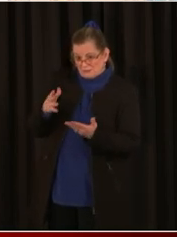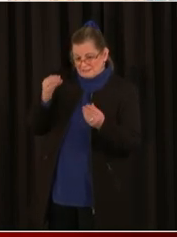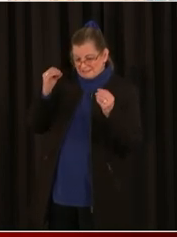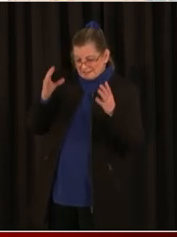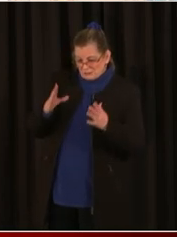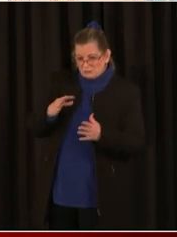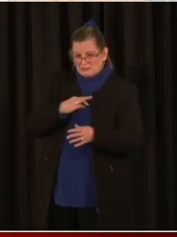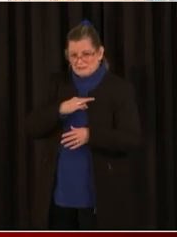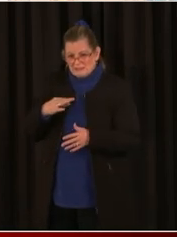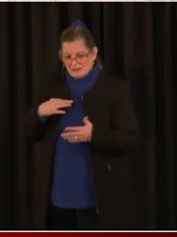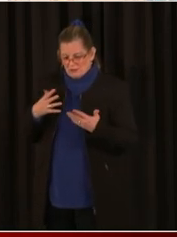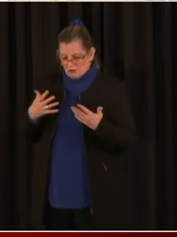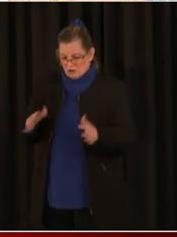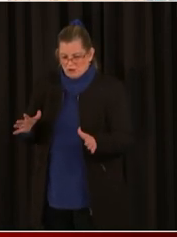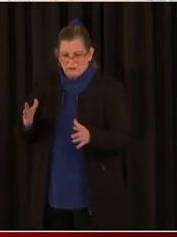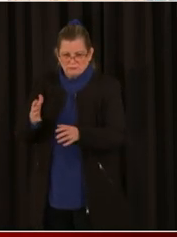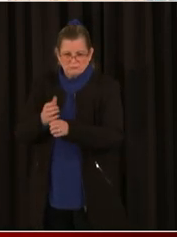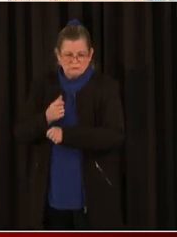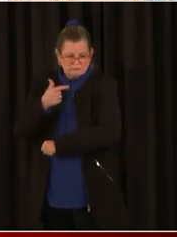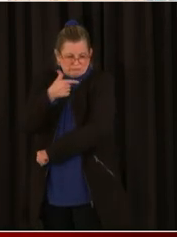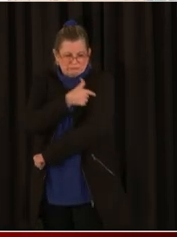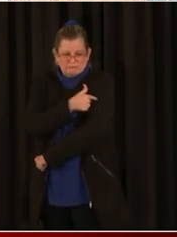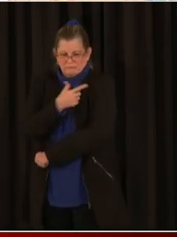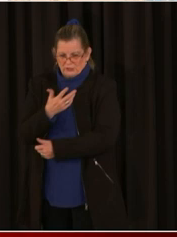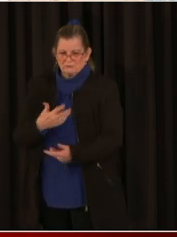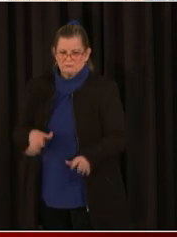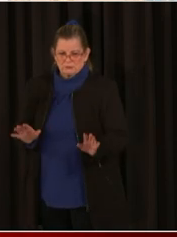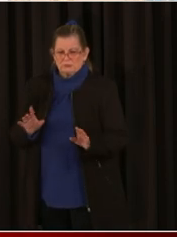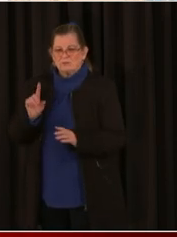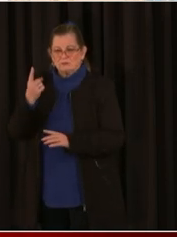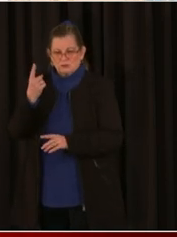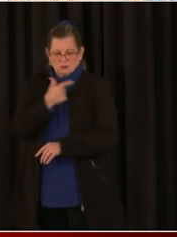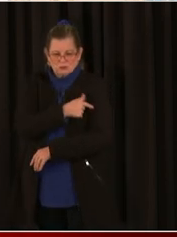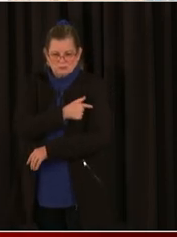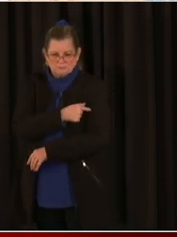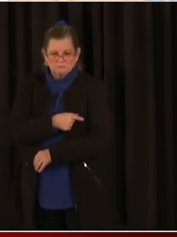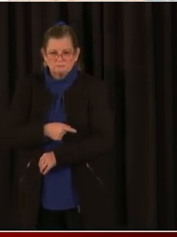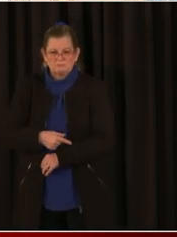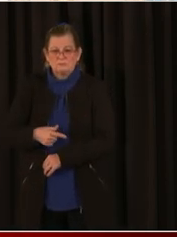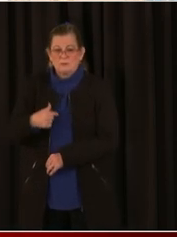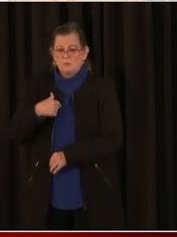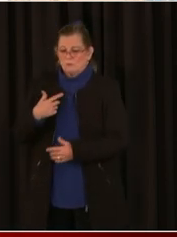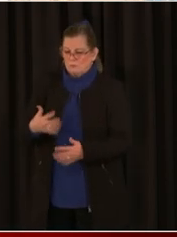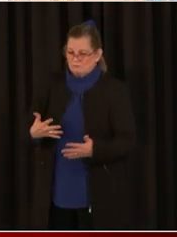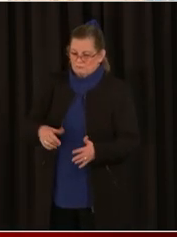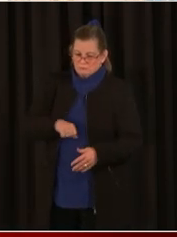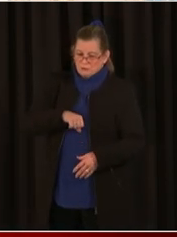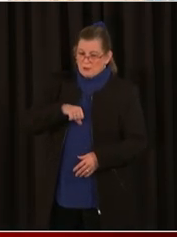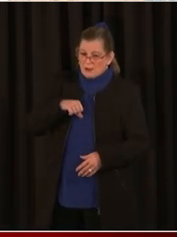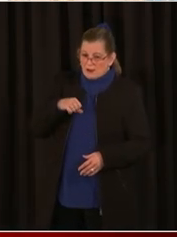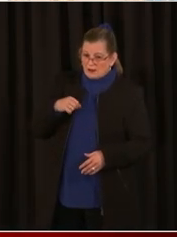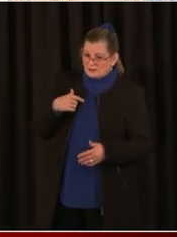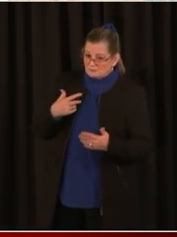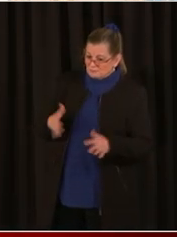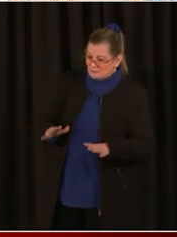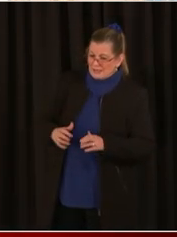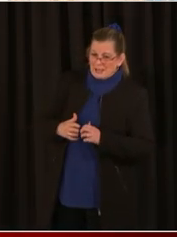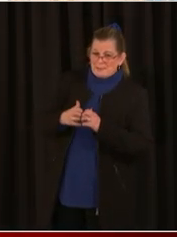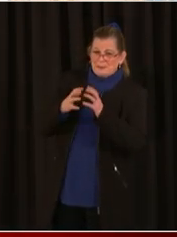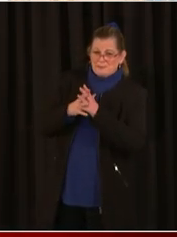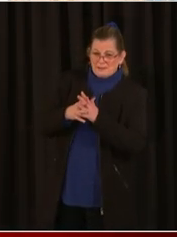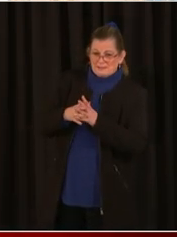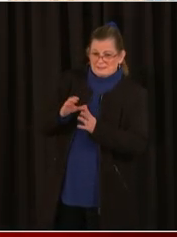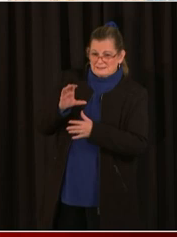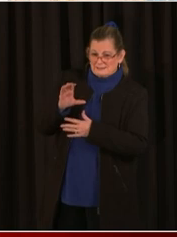staff have already received their first dose. We're also very proud that we implemented with our